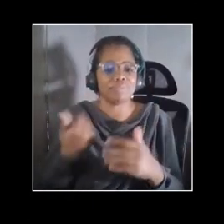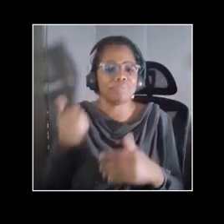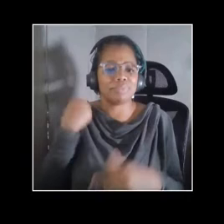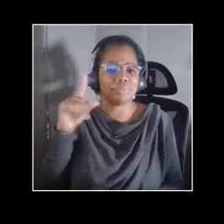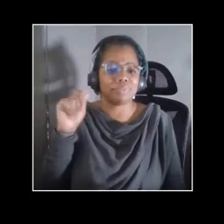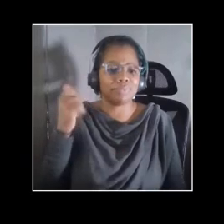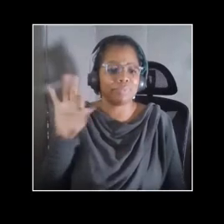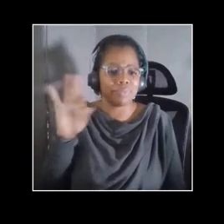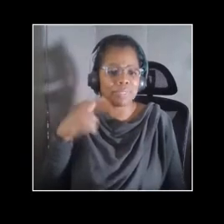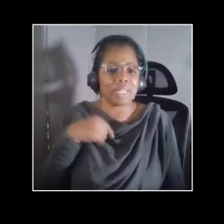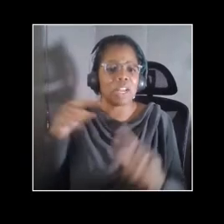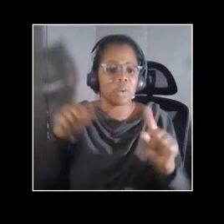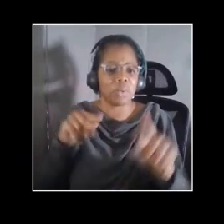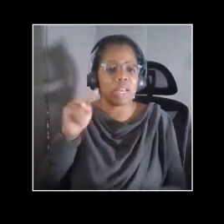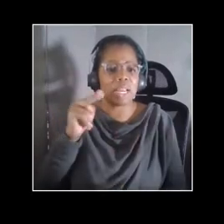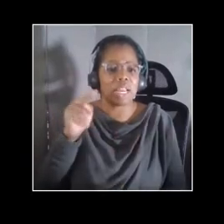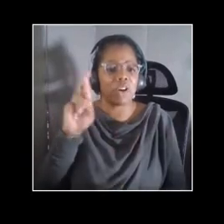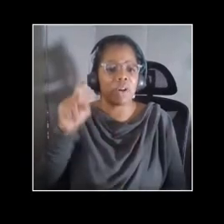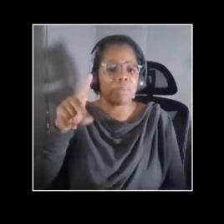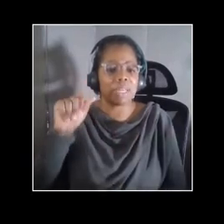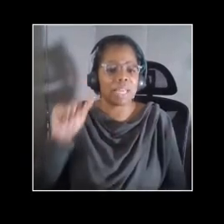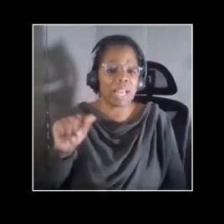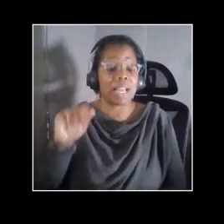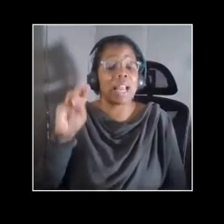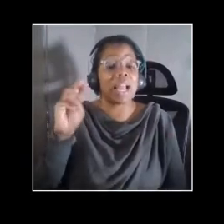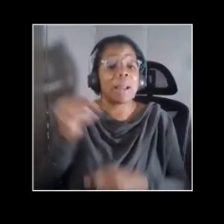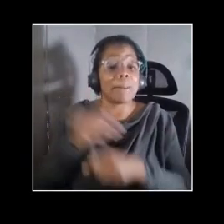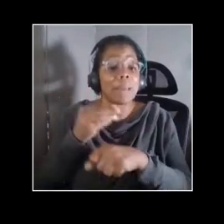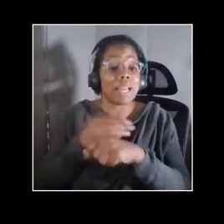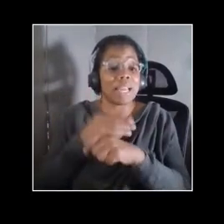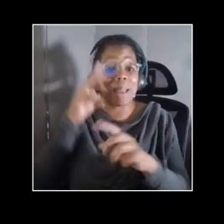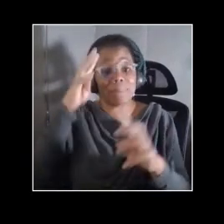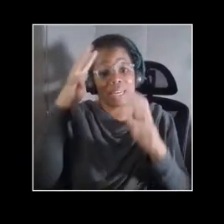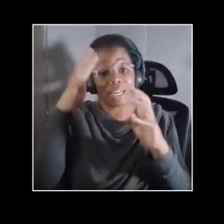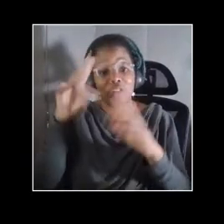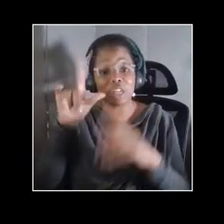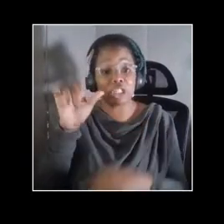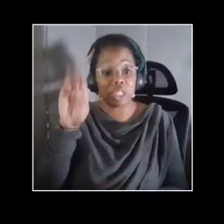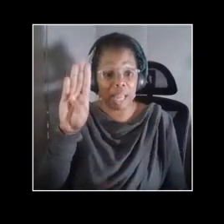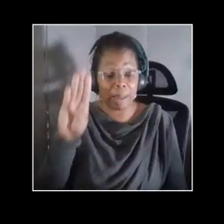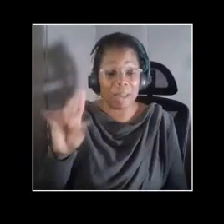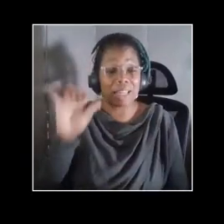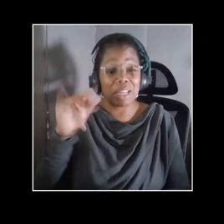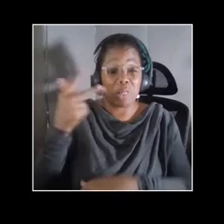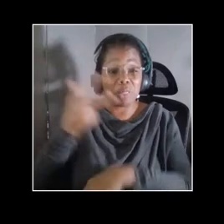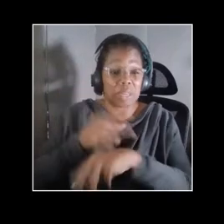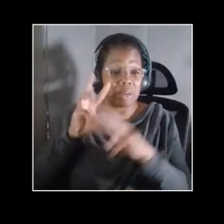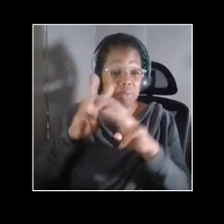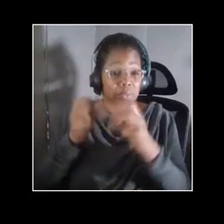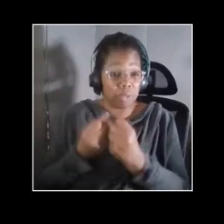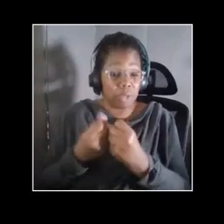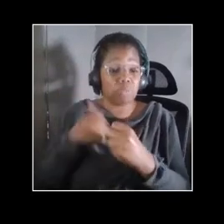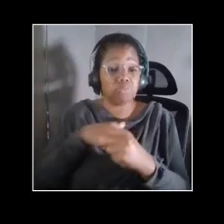I attended the NRPA Miami Innovation Lab. And it was an incredible three-day workshop where we went around and looked at parks